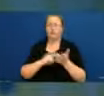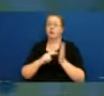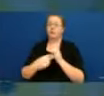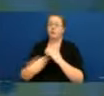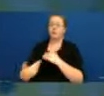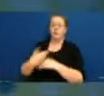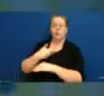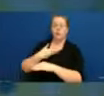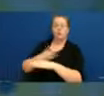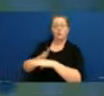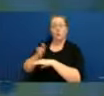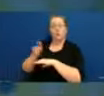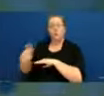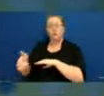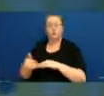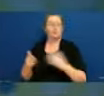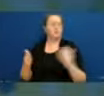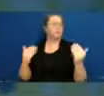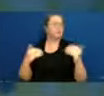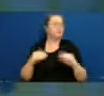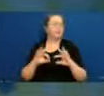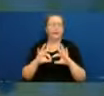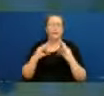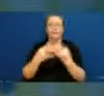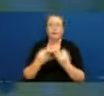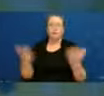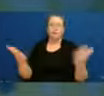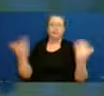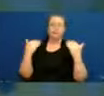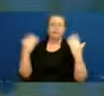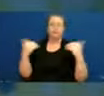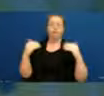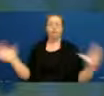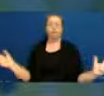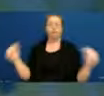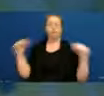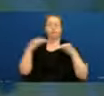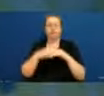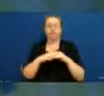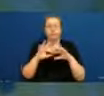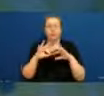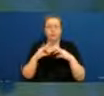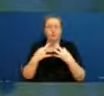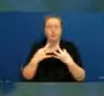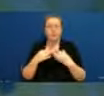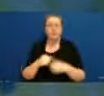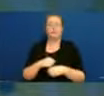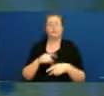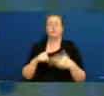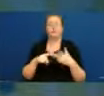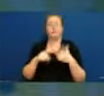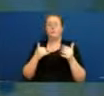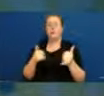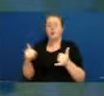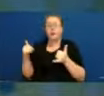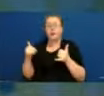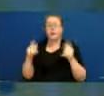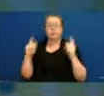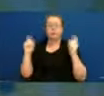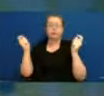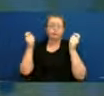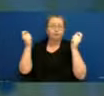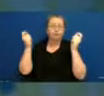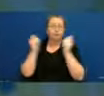to our house, having family meetings or family gatherings, whether it's having